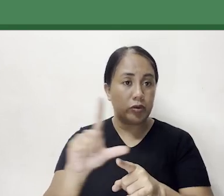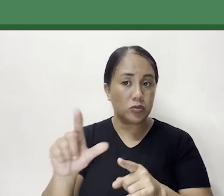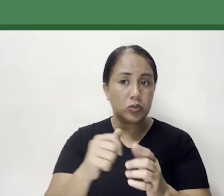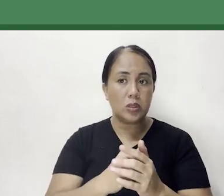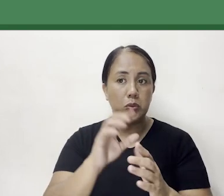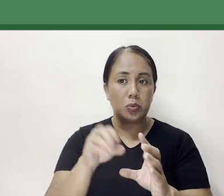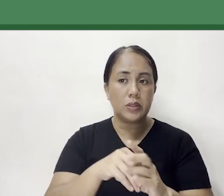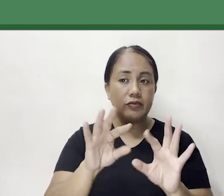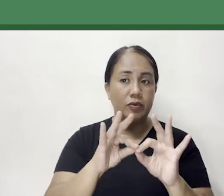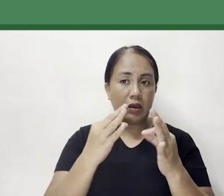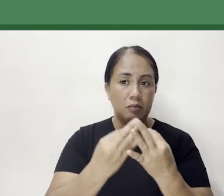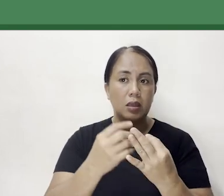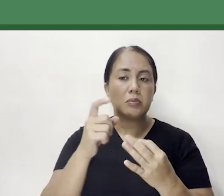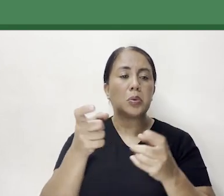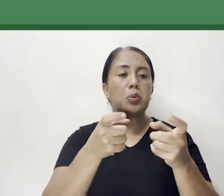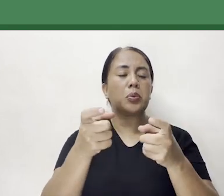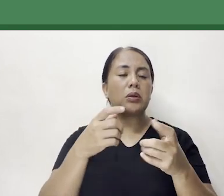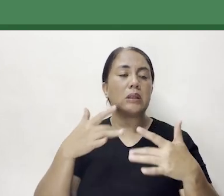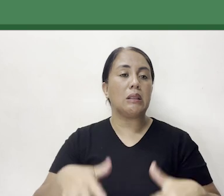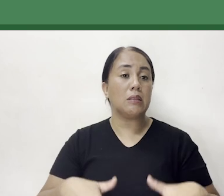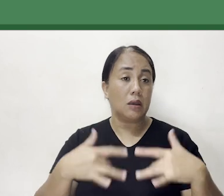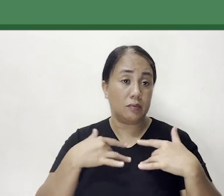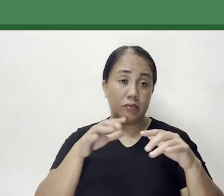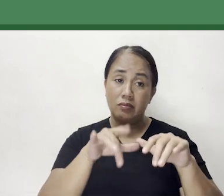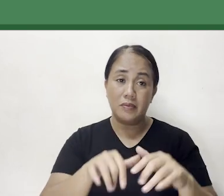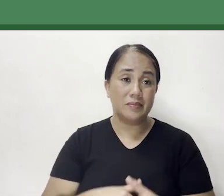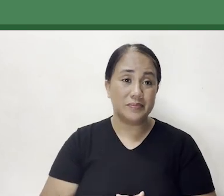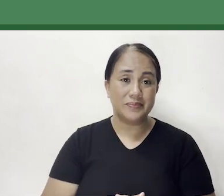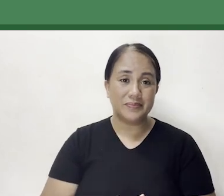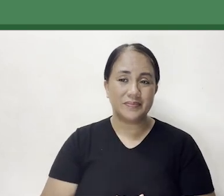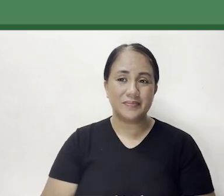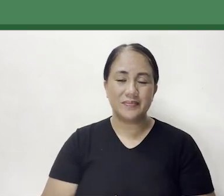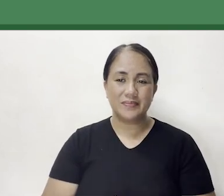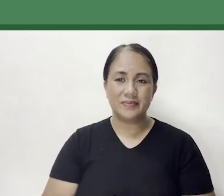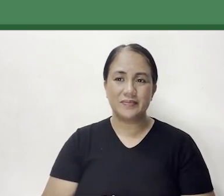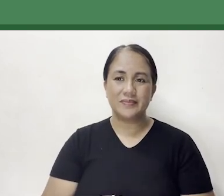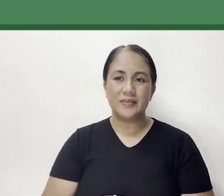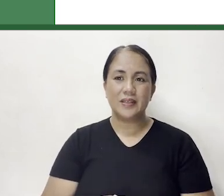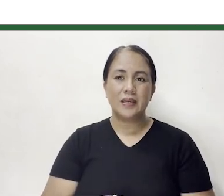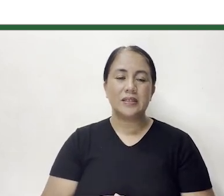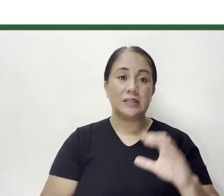psychiatric professionals, including families, take over the lives of persons with disabilities.